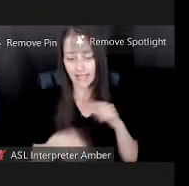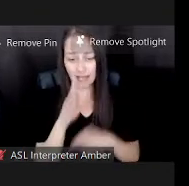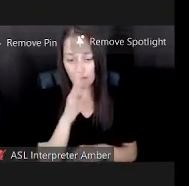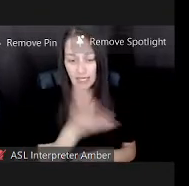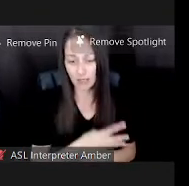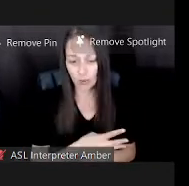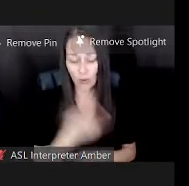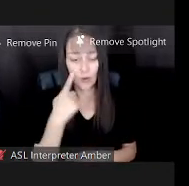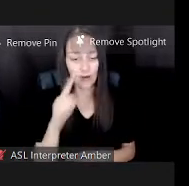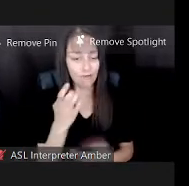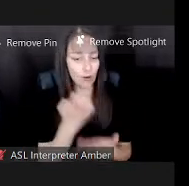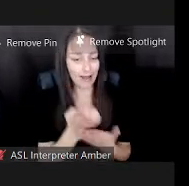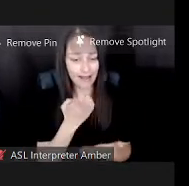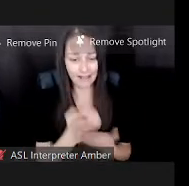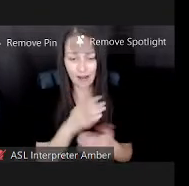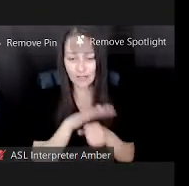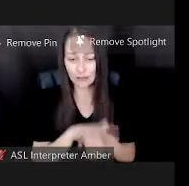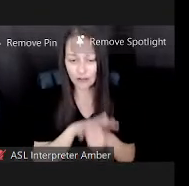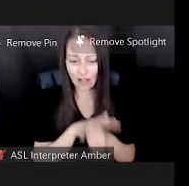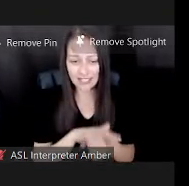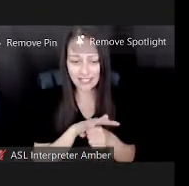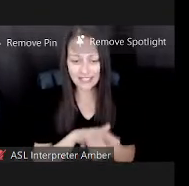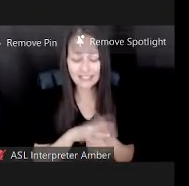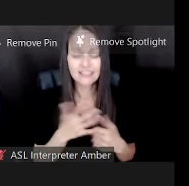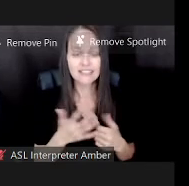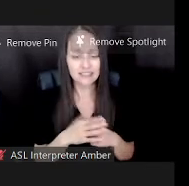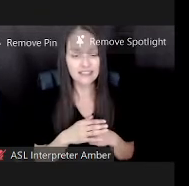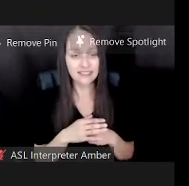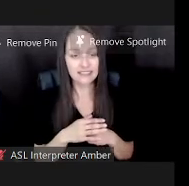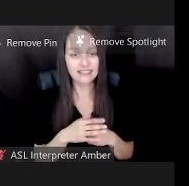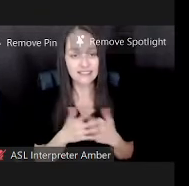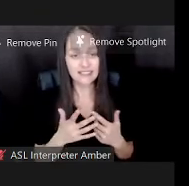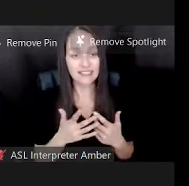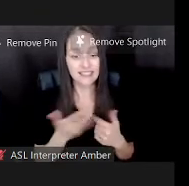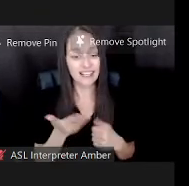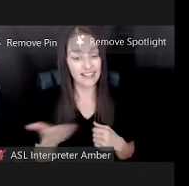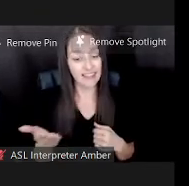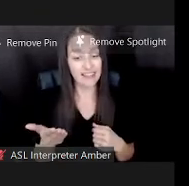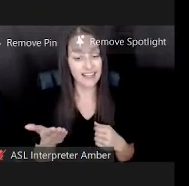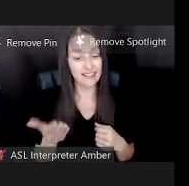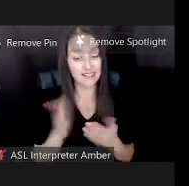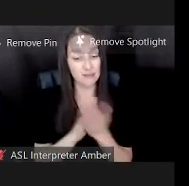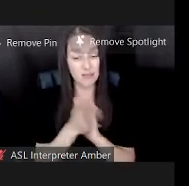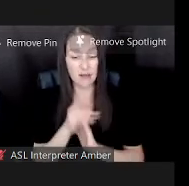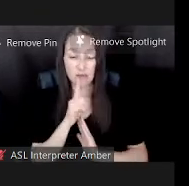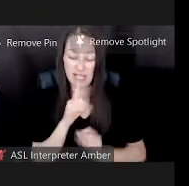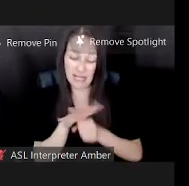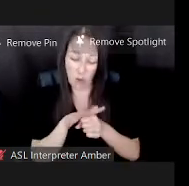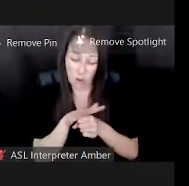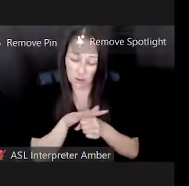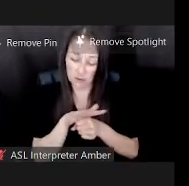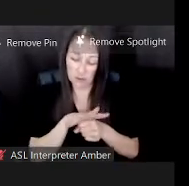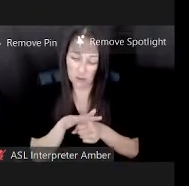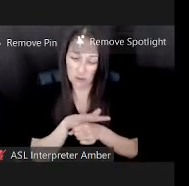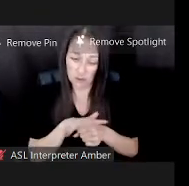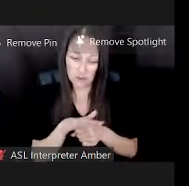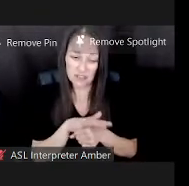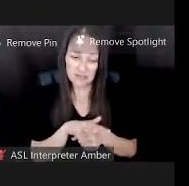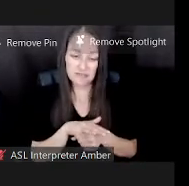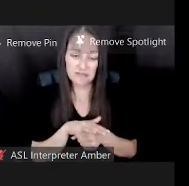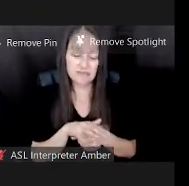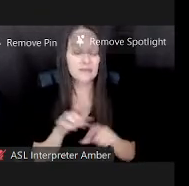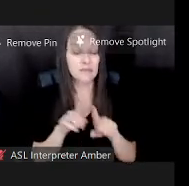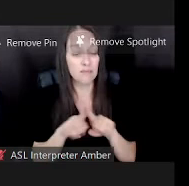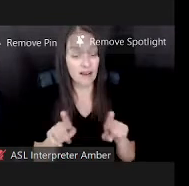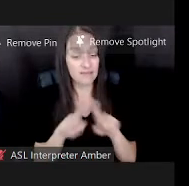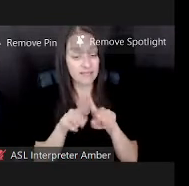economic duress, so that things become absolutely hyper, hyper, hyper, always local, while at the same time taking that